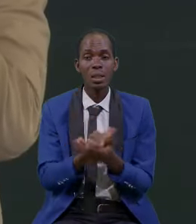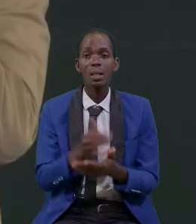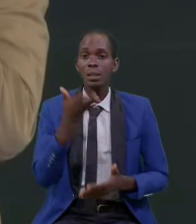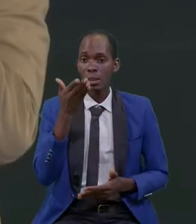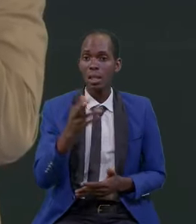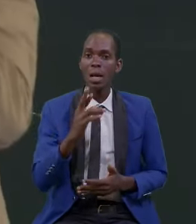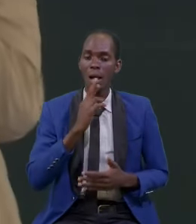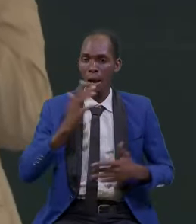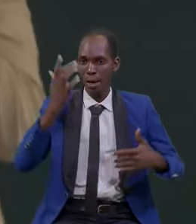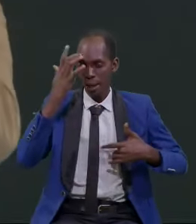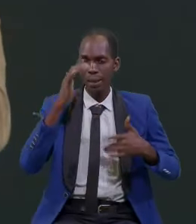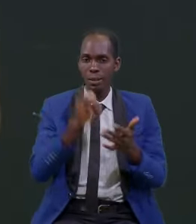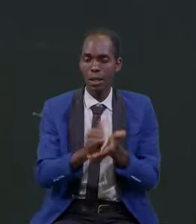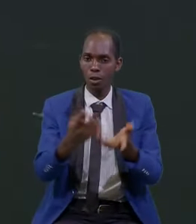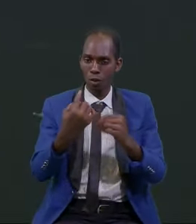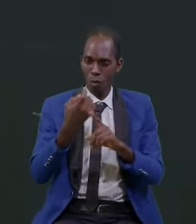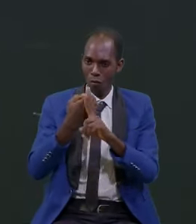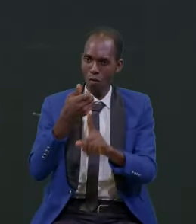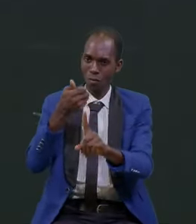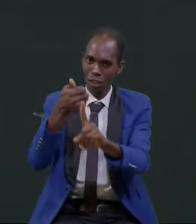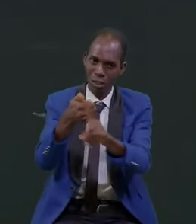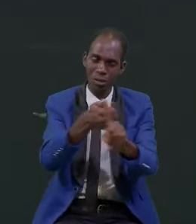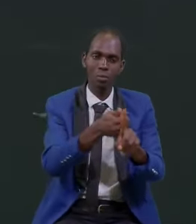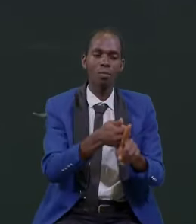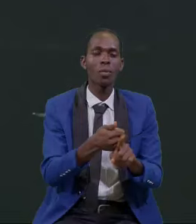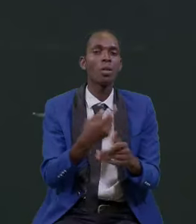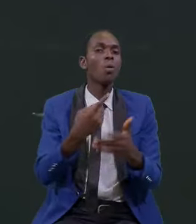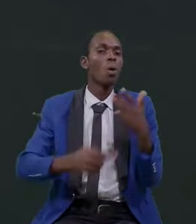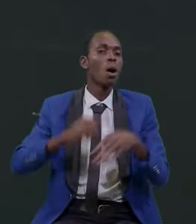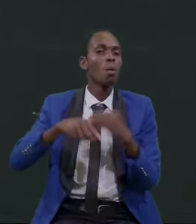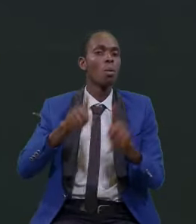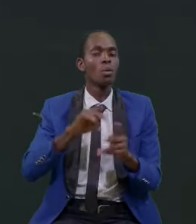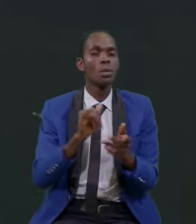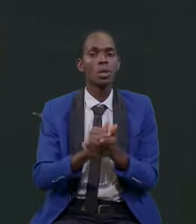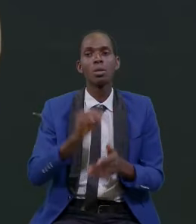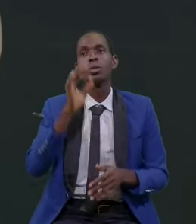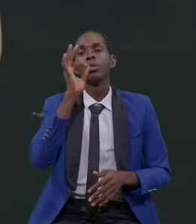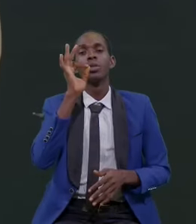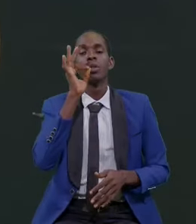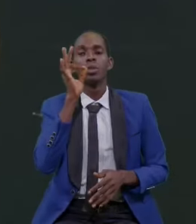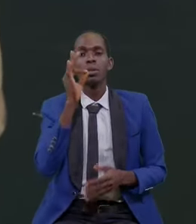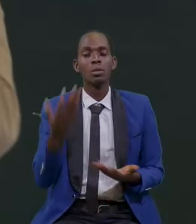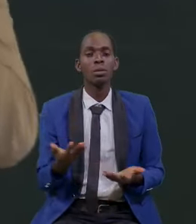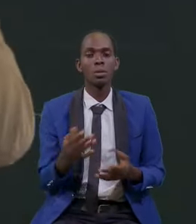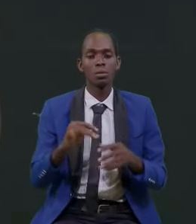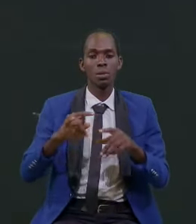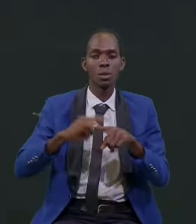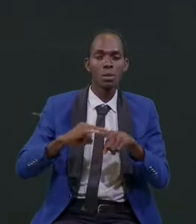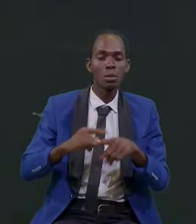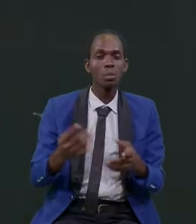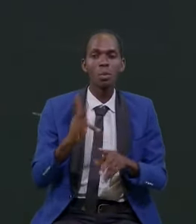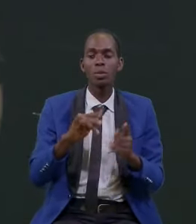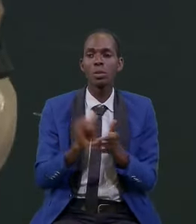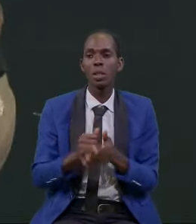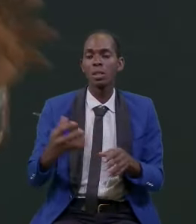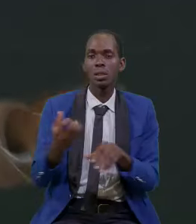from self. The people who smoke, the people who drink, the people who take hard drugs, the people who